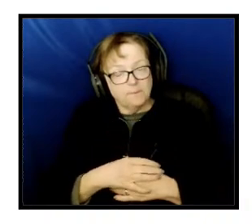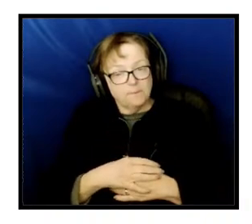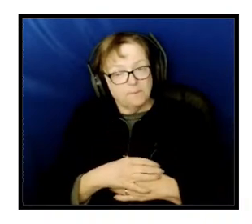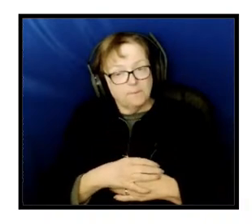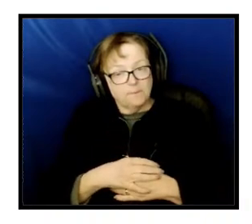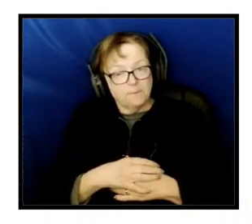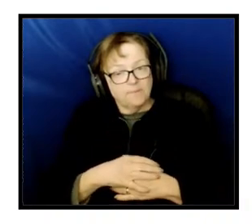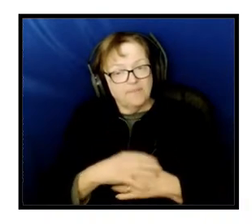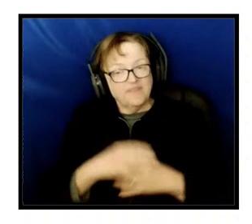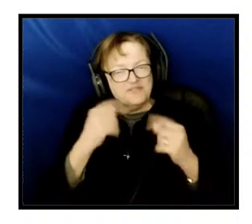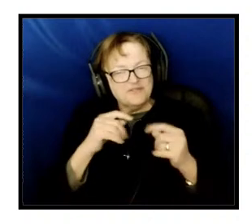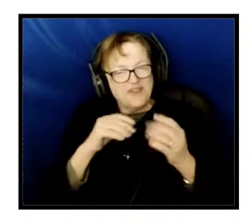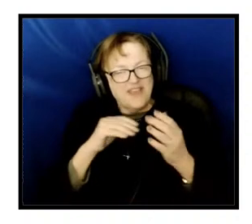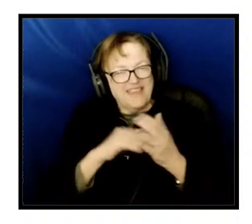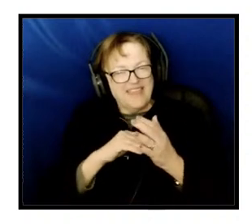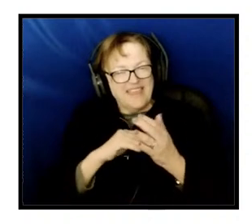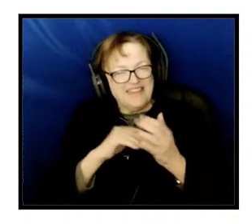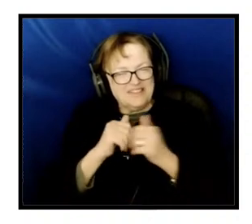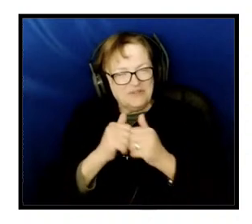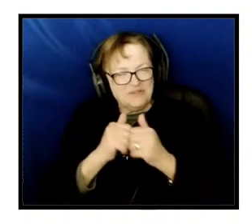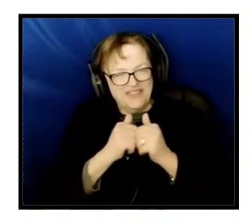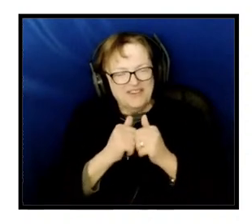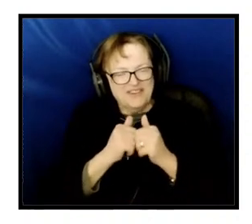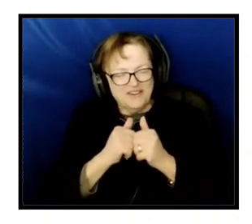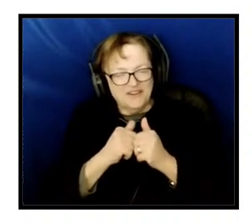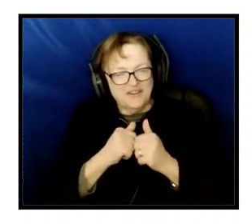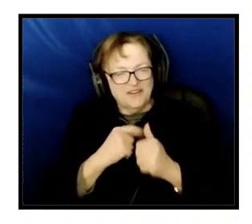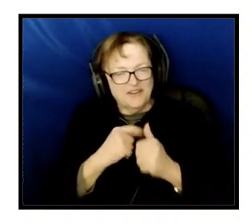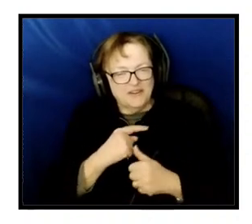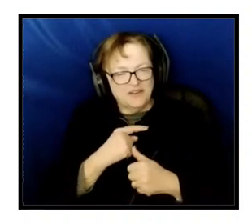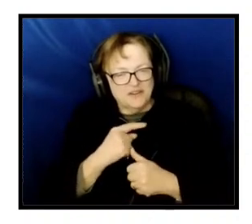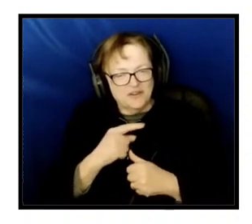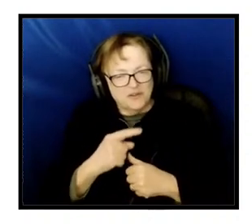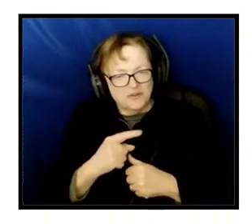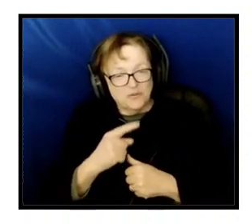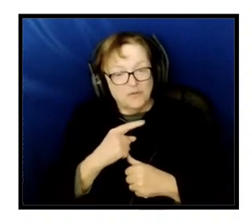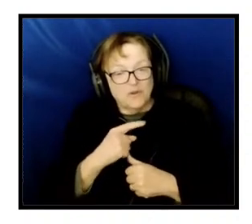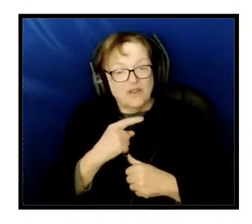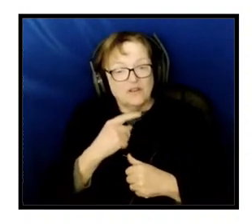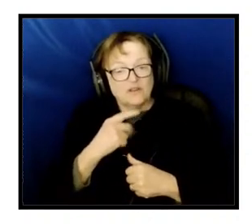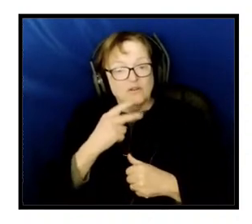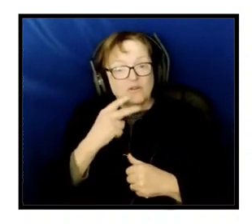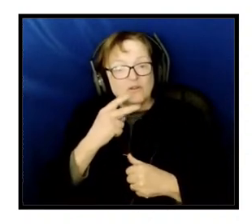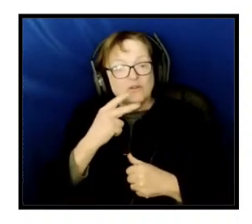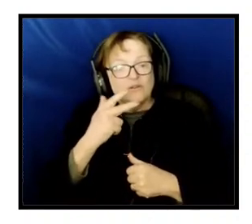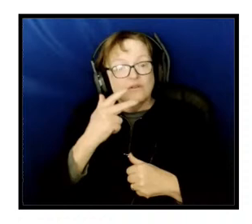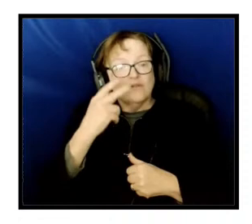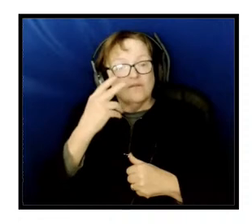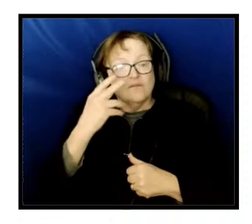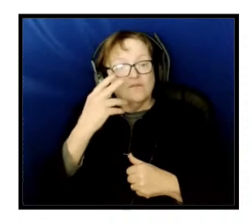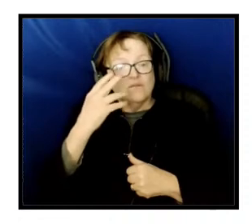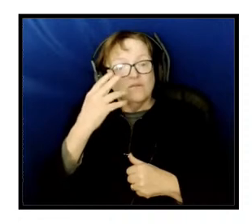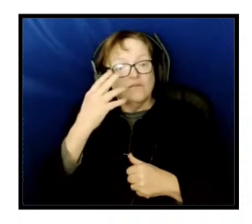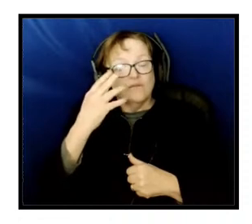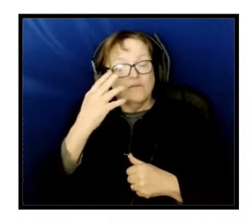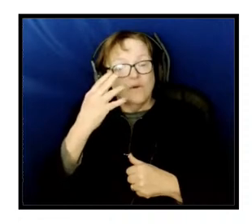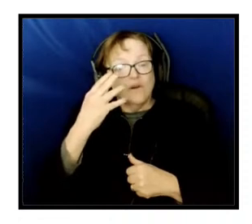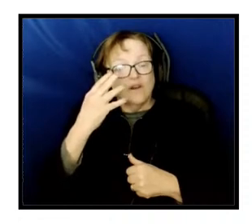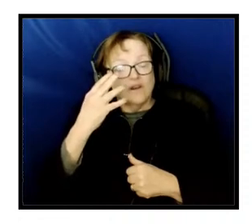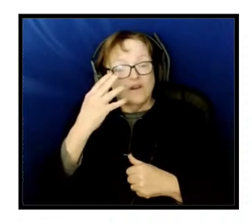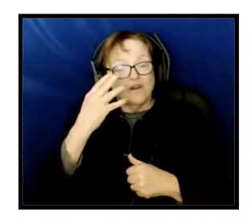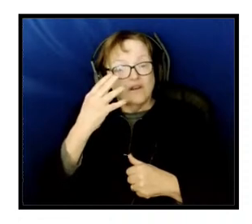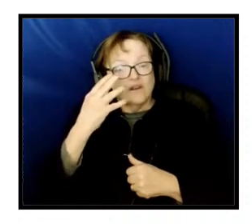We'll try that again all together. Inhale for one, two, three,